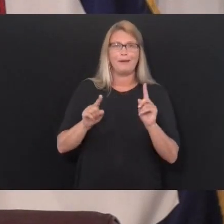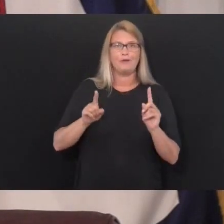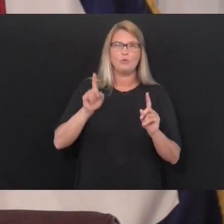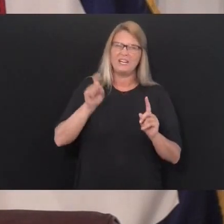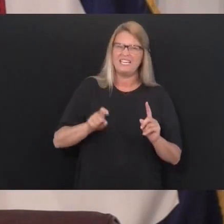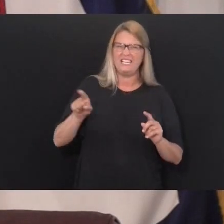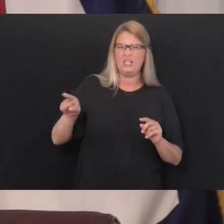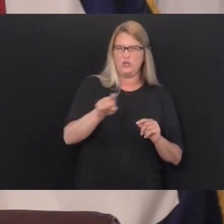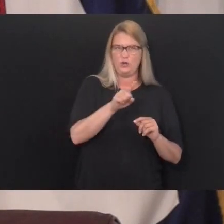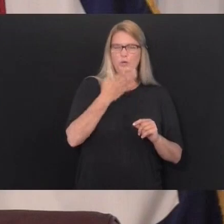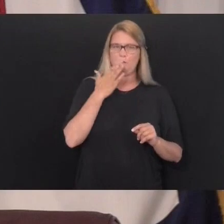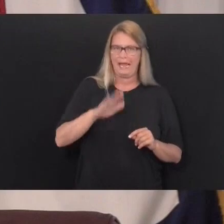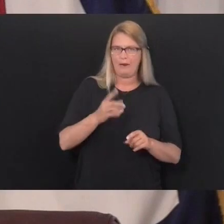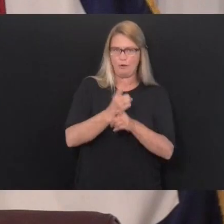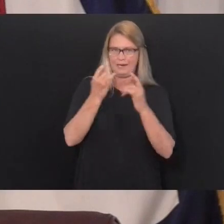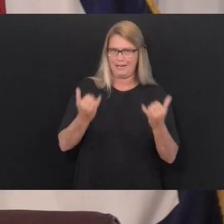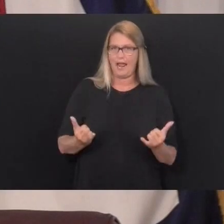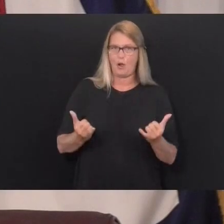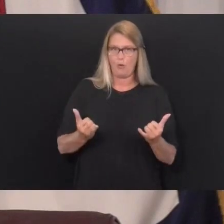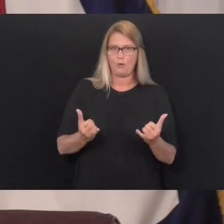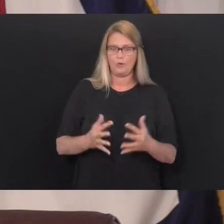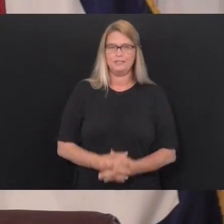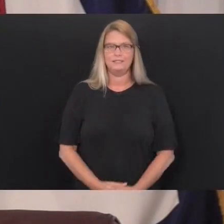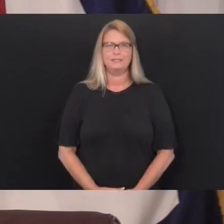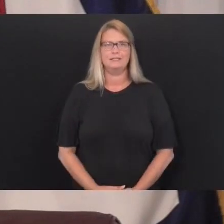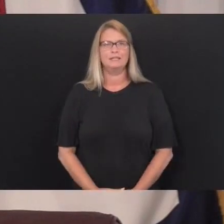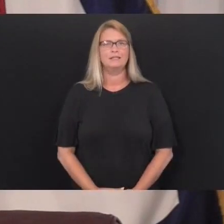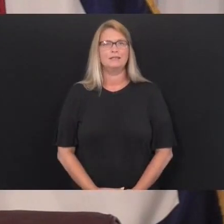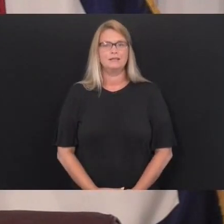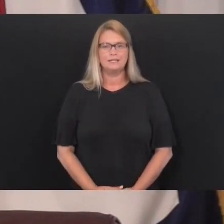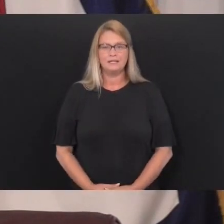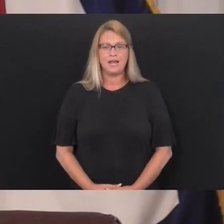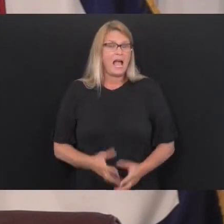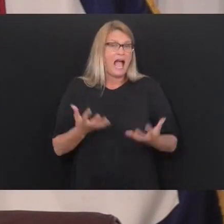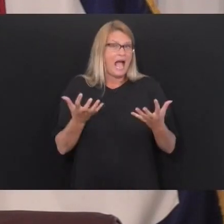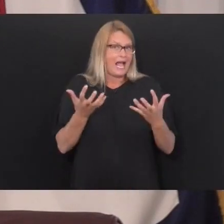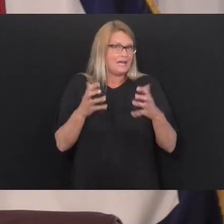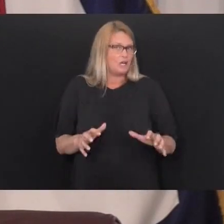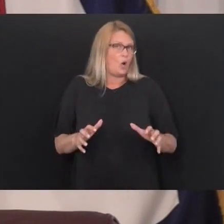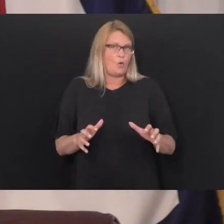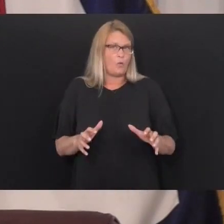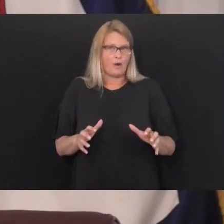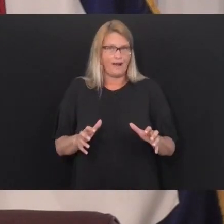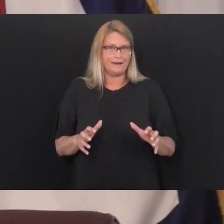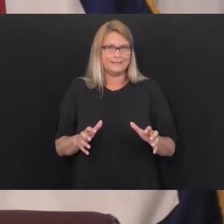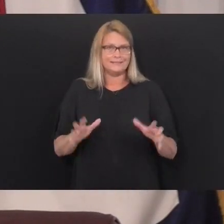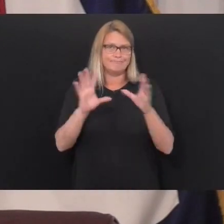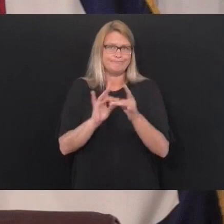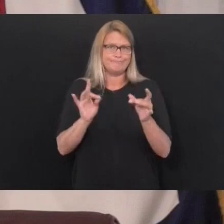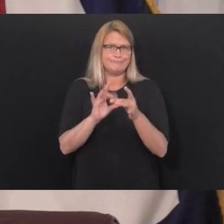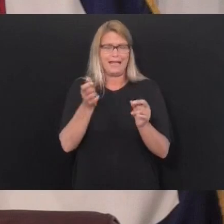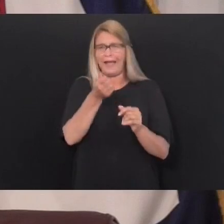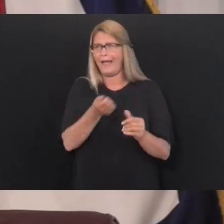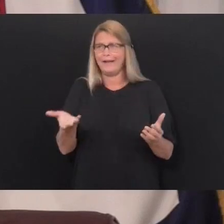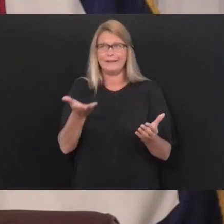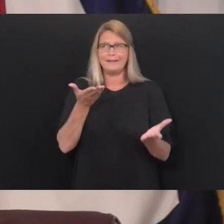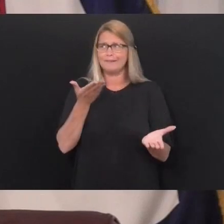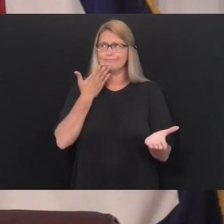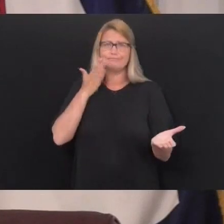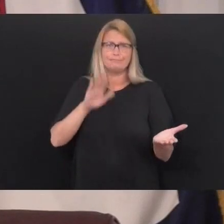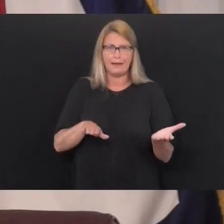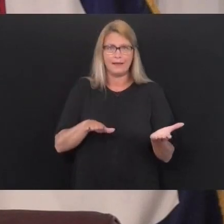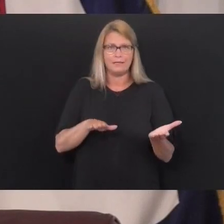Football, we allow football to start on a Thursday night, so we will be allowing football